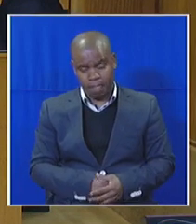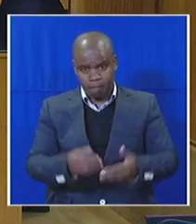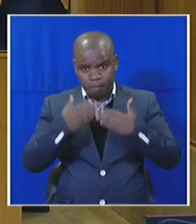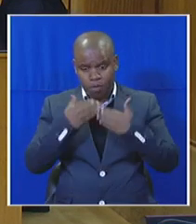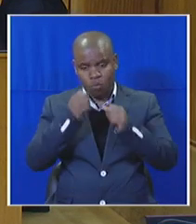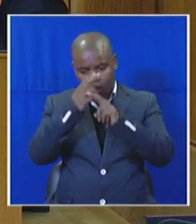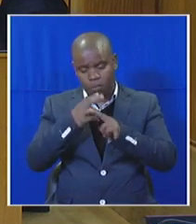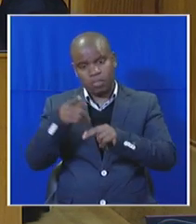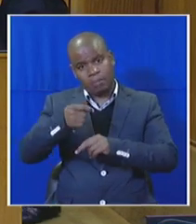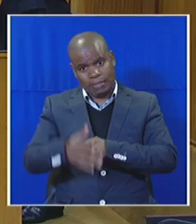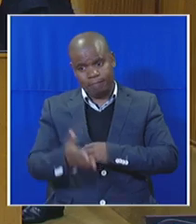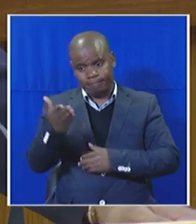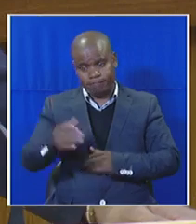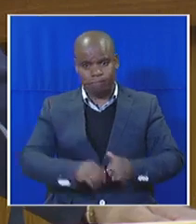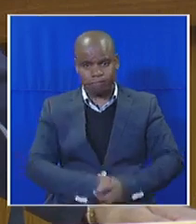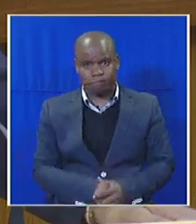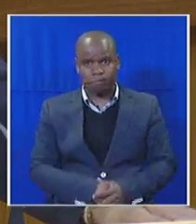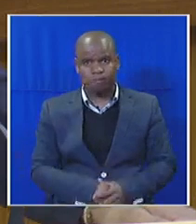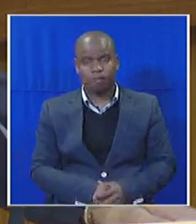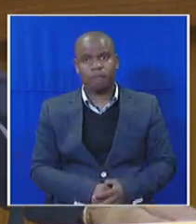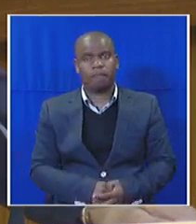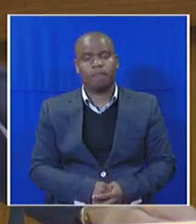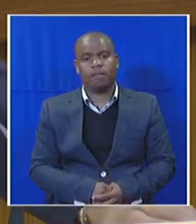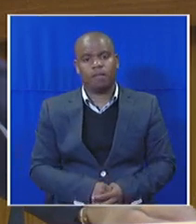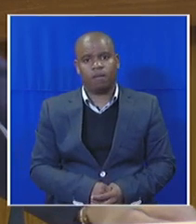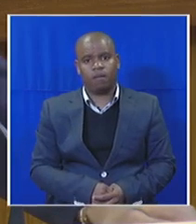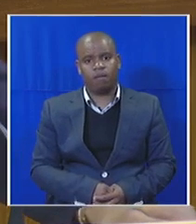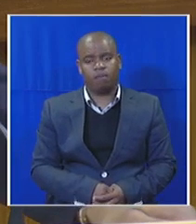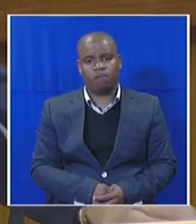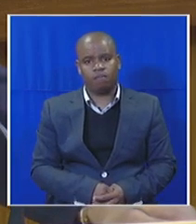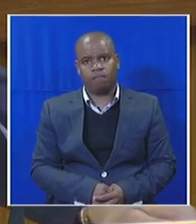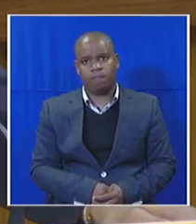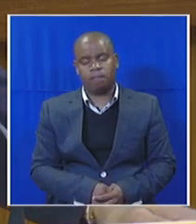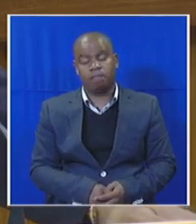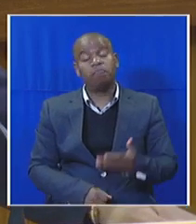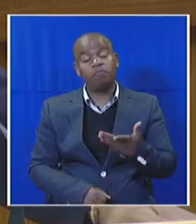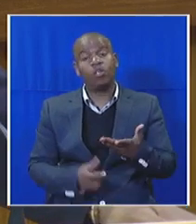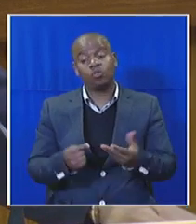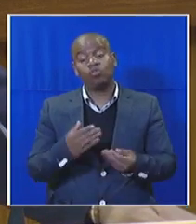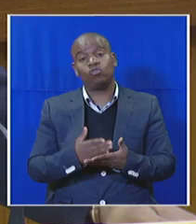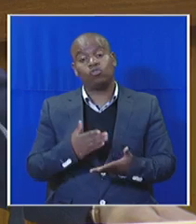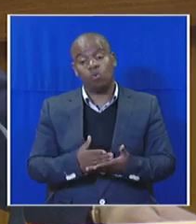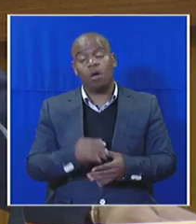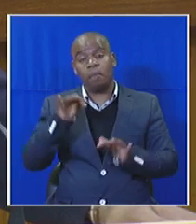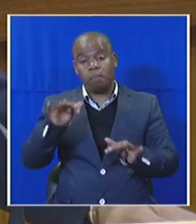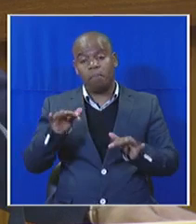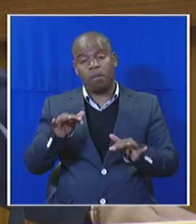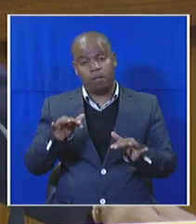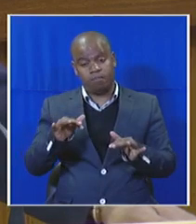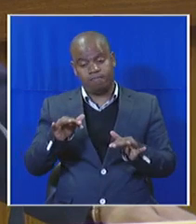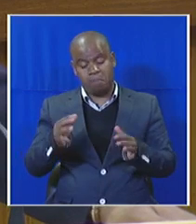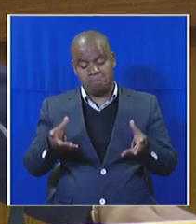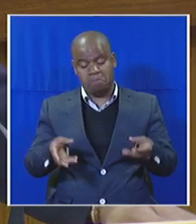Speaker. To make people who have a right given to them by